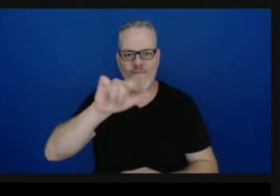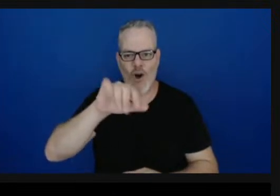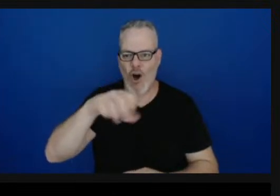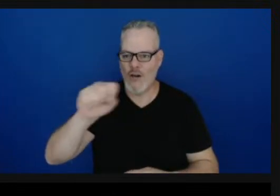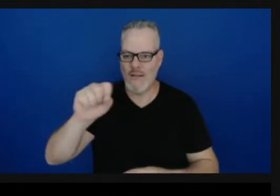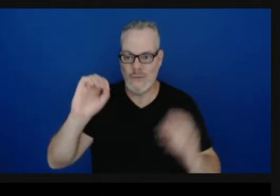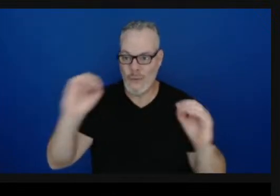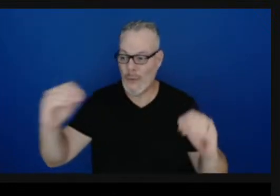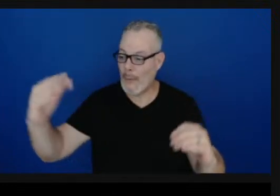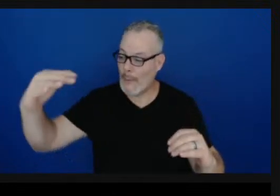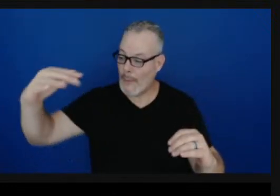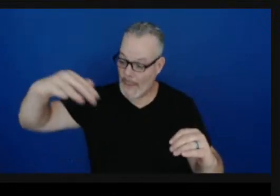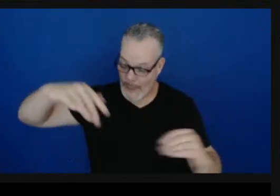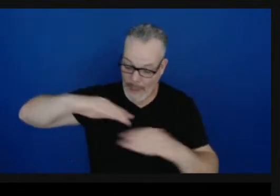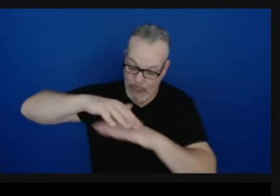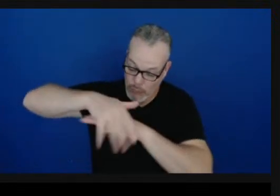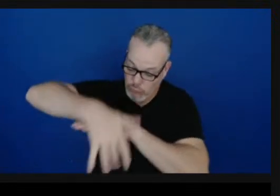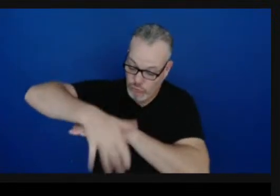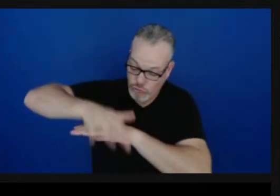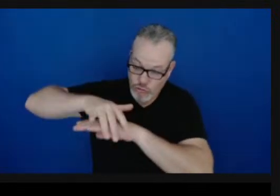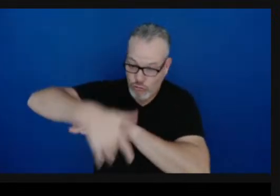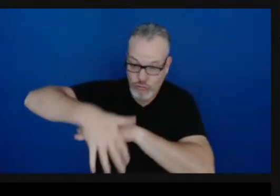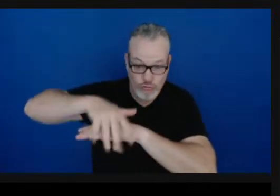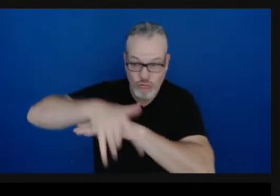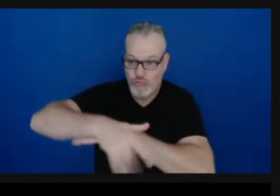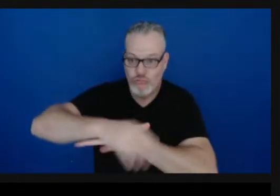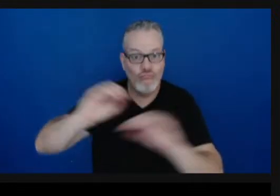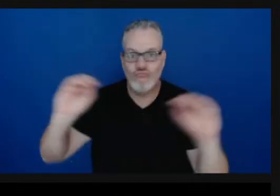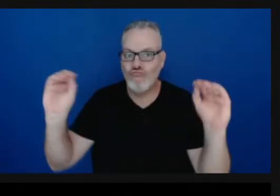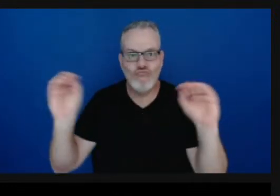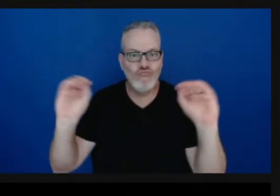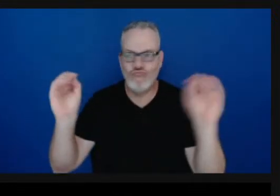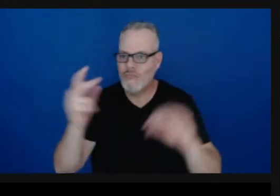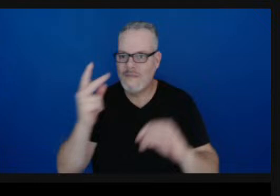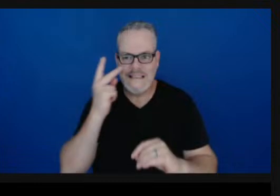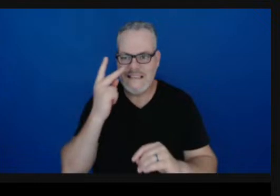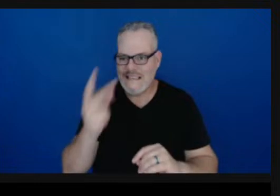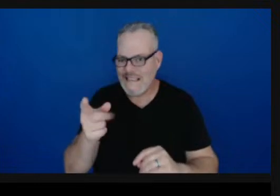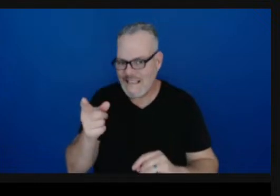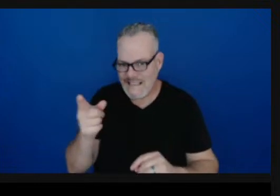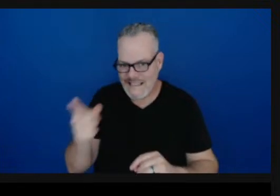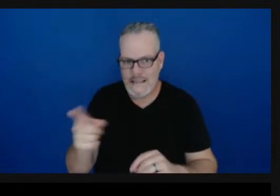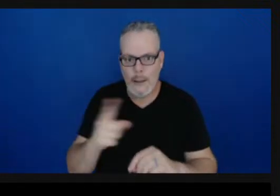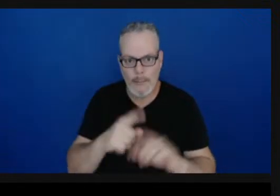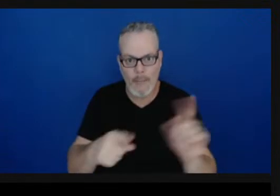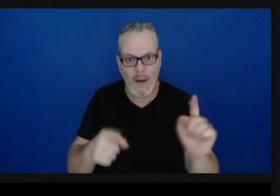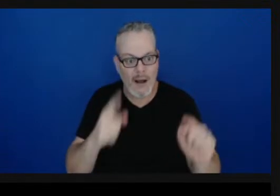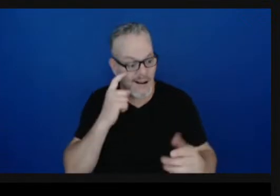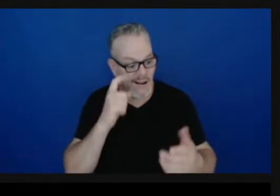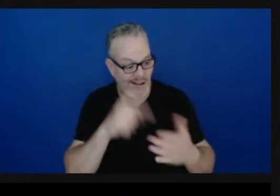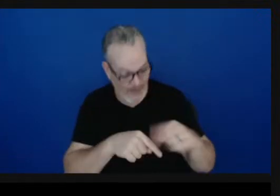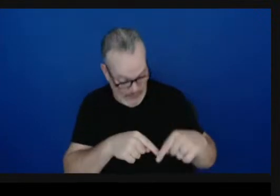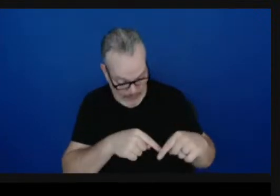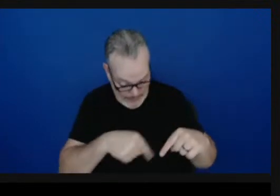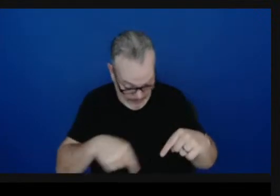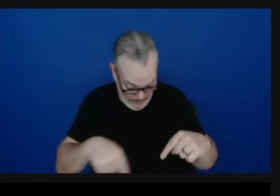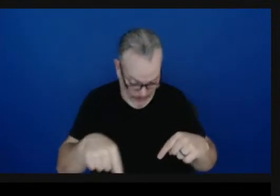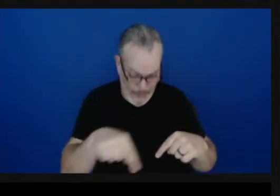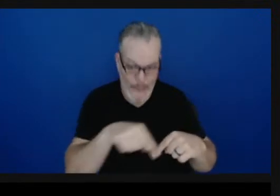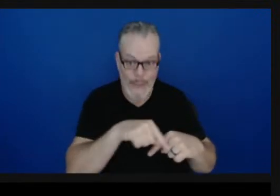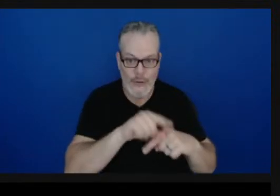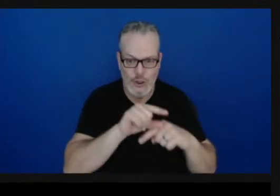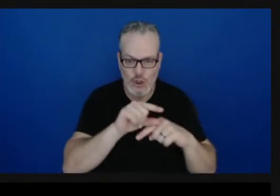pouring all the way in quite as much. You still see fuming up in this area. You can see that the margin of lava flow here at the